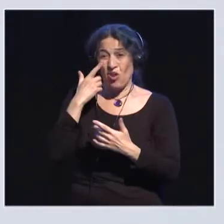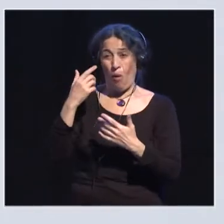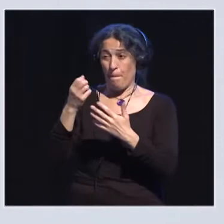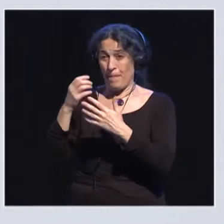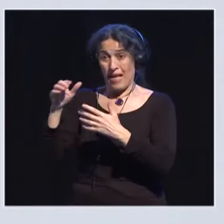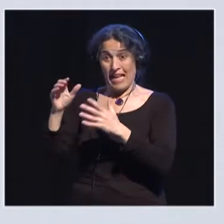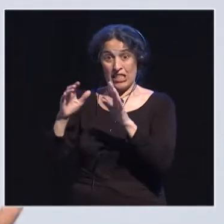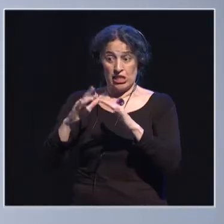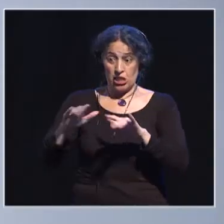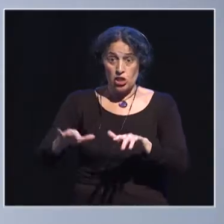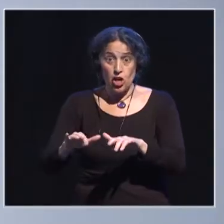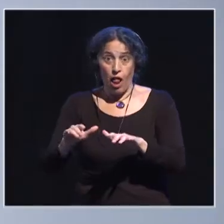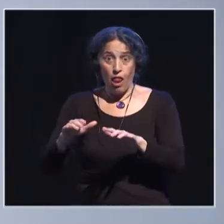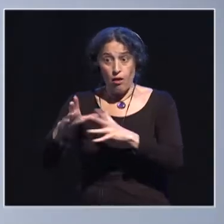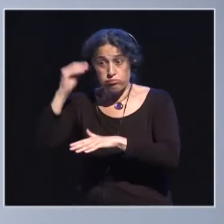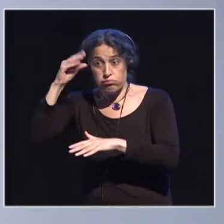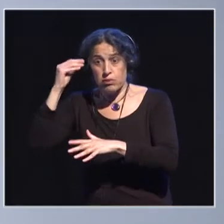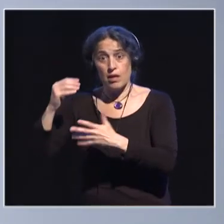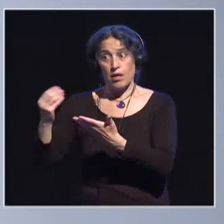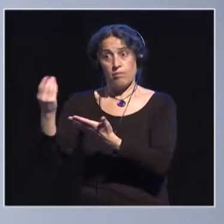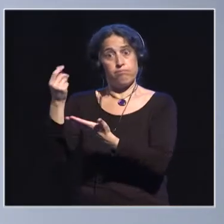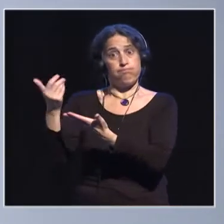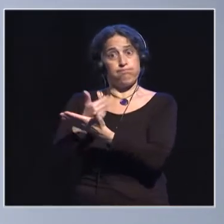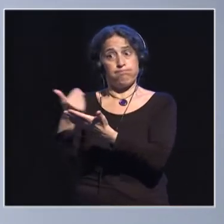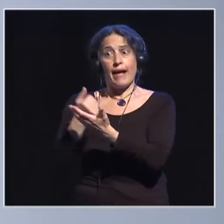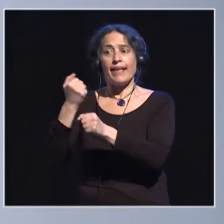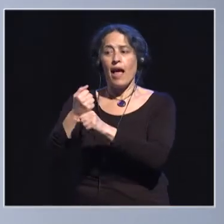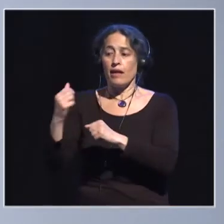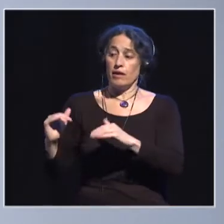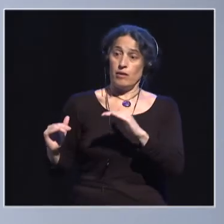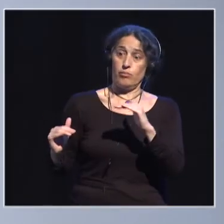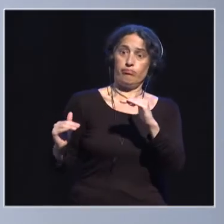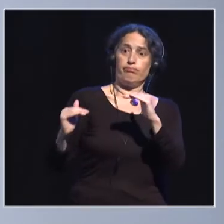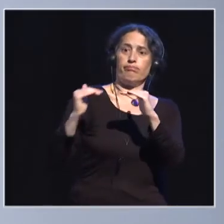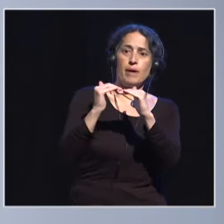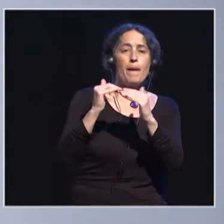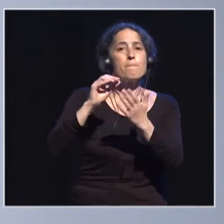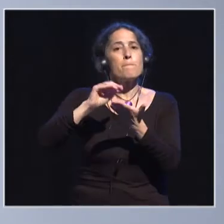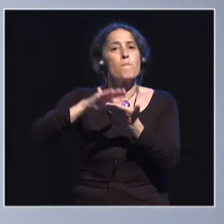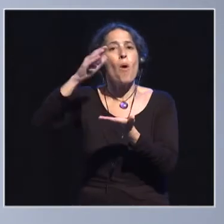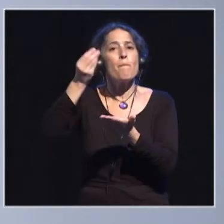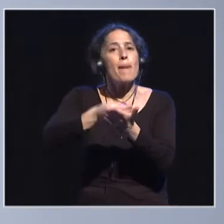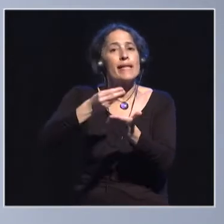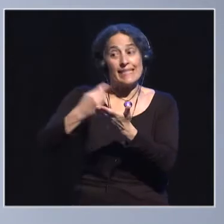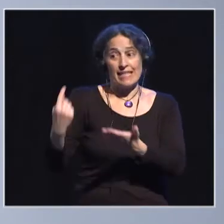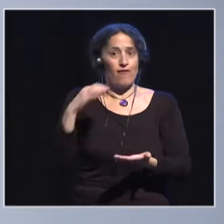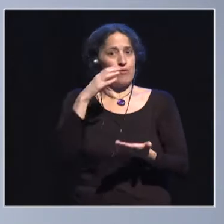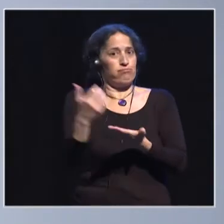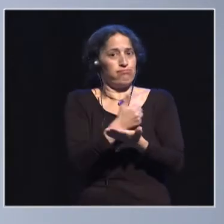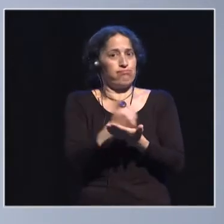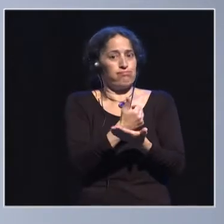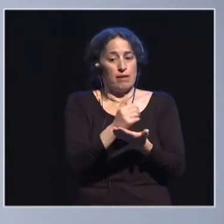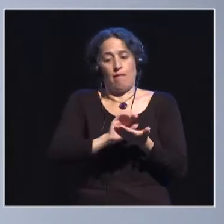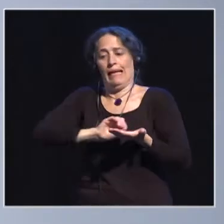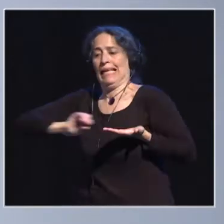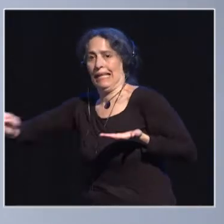digitally educated, she's going to be able to earn more. If she earns more, more goes back into her family. If more goes back into our family,